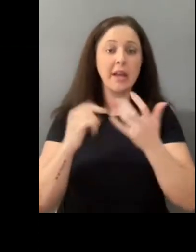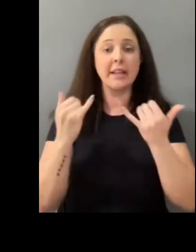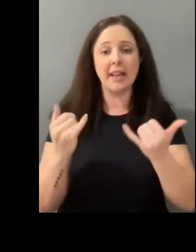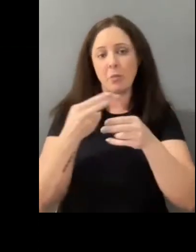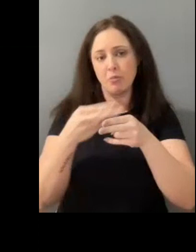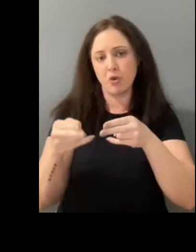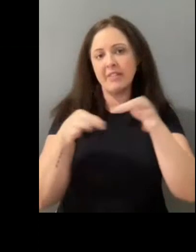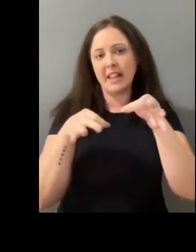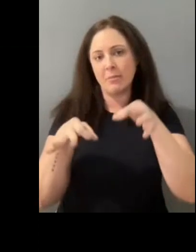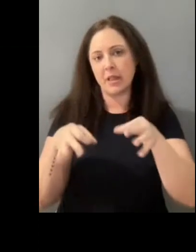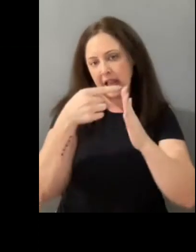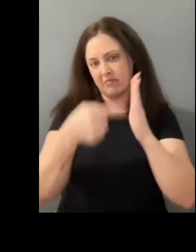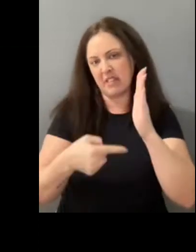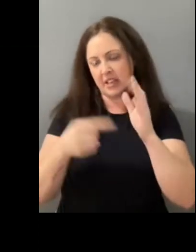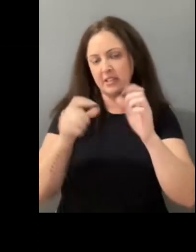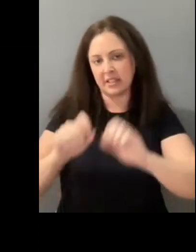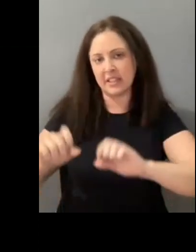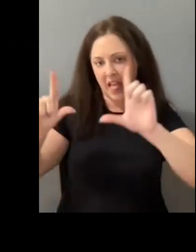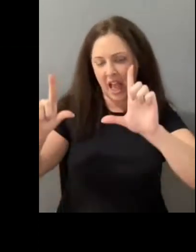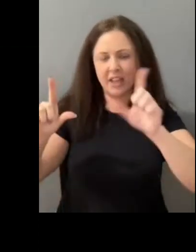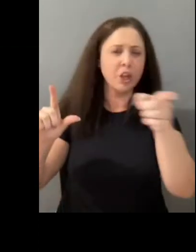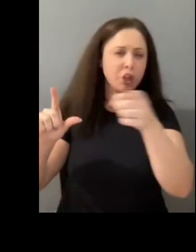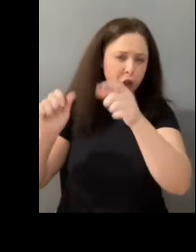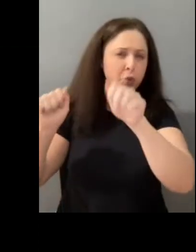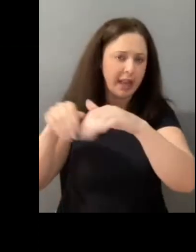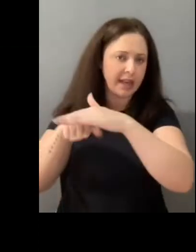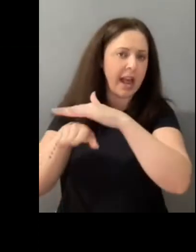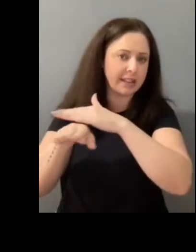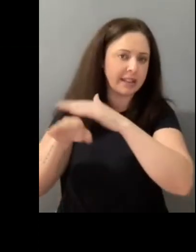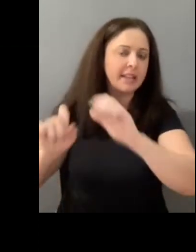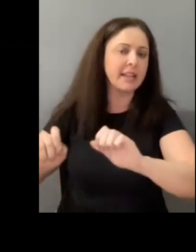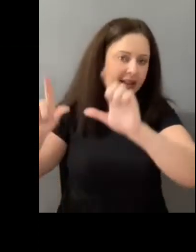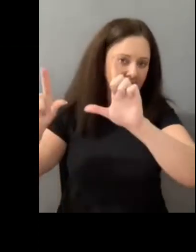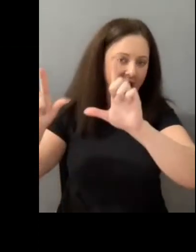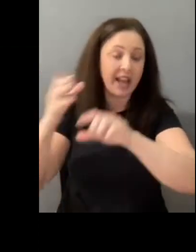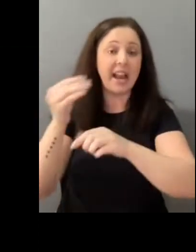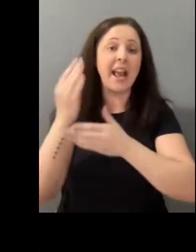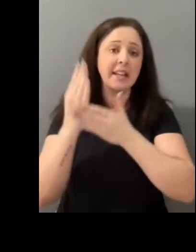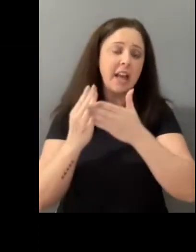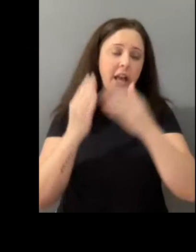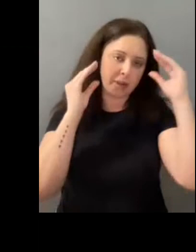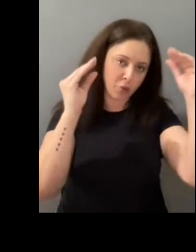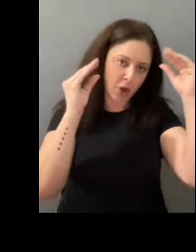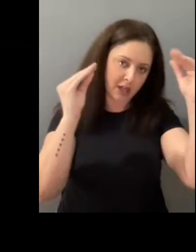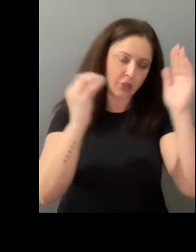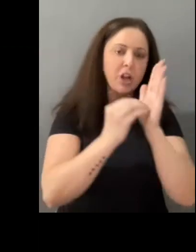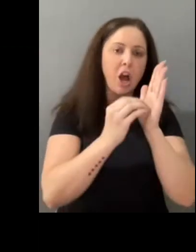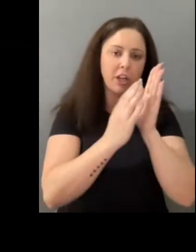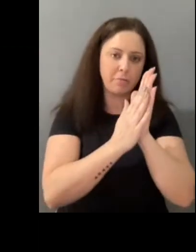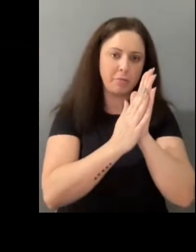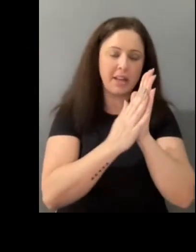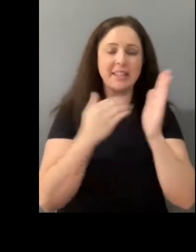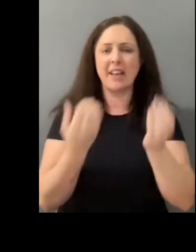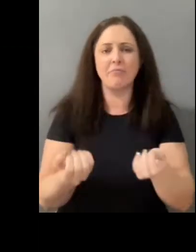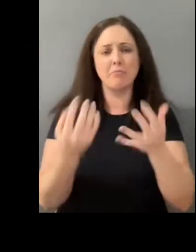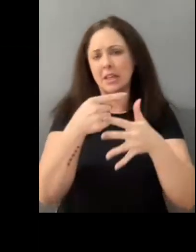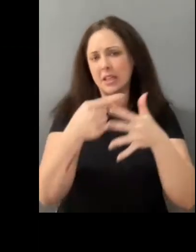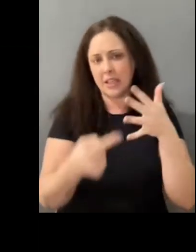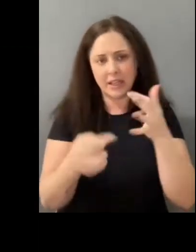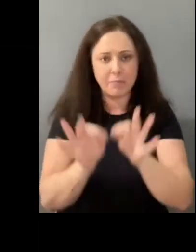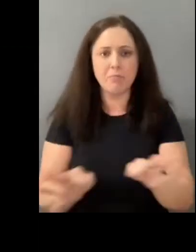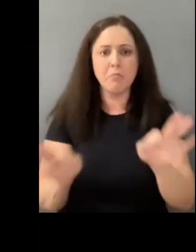these next slides. The slides will be available to you as well as some instructional documents, all sorts of important information. So